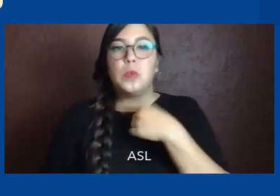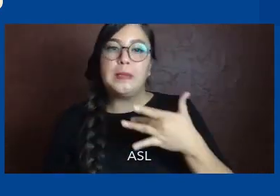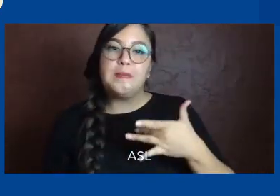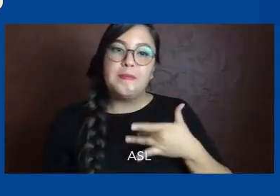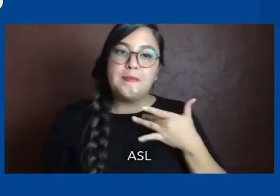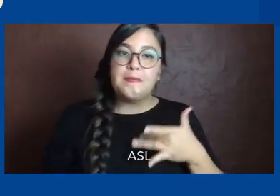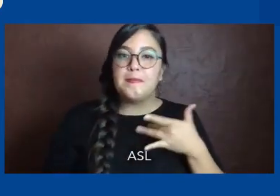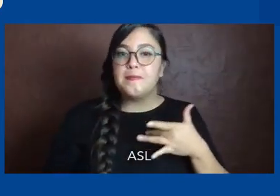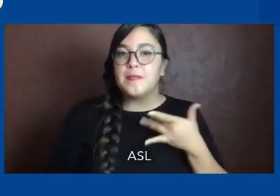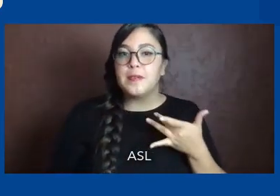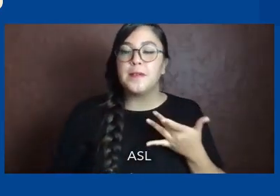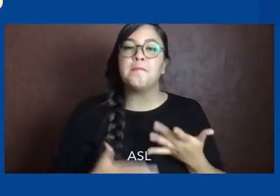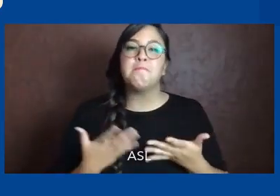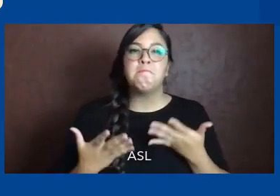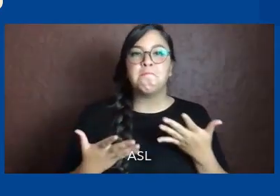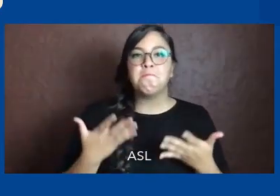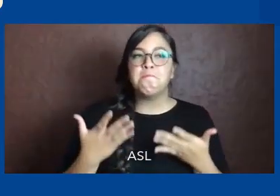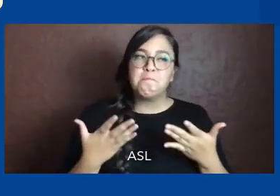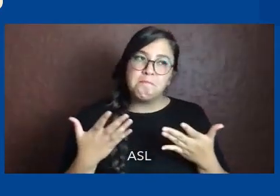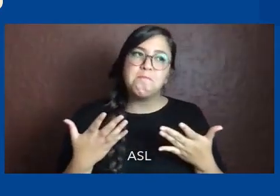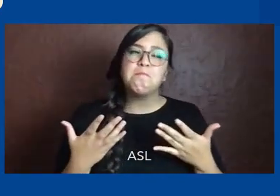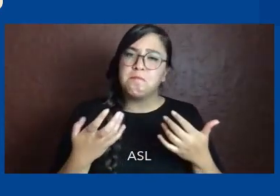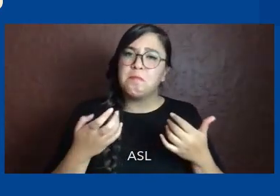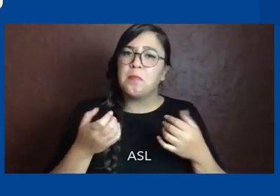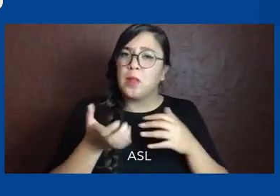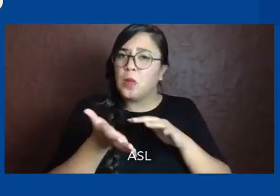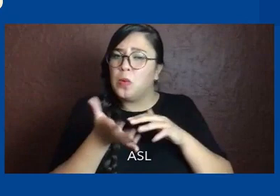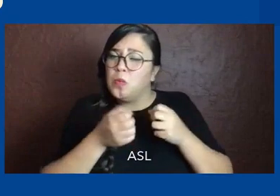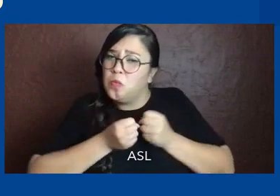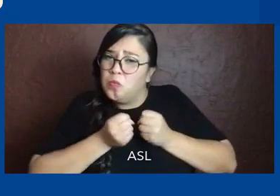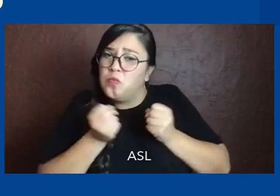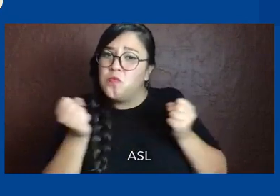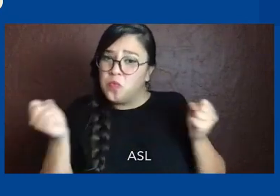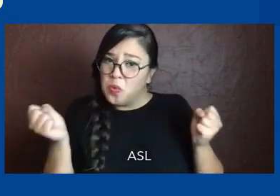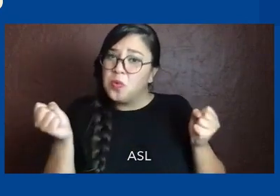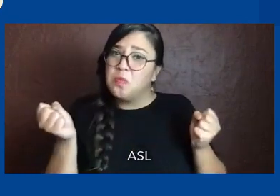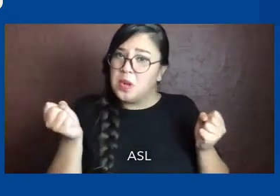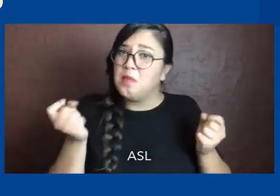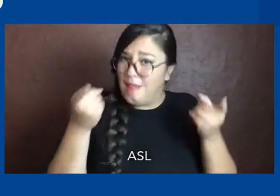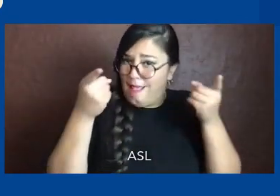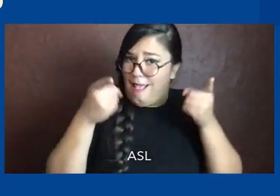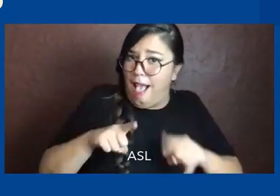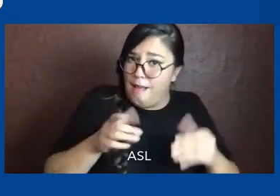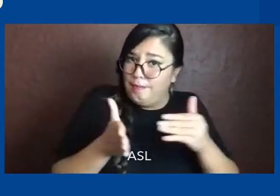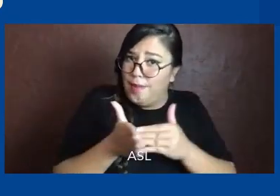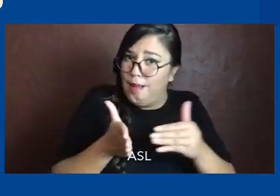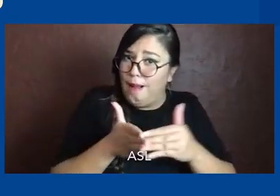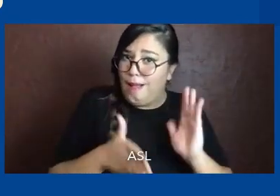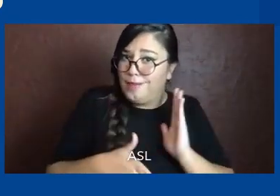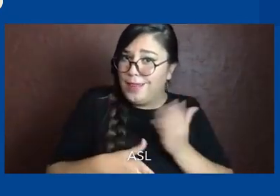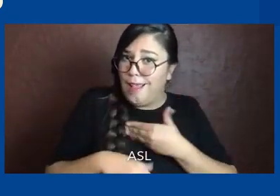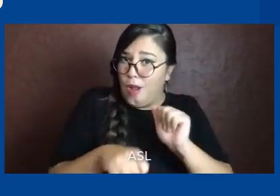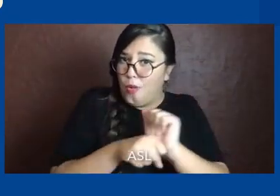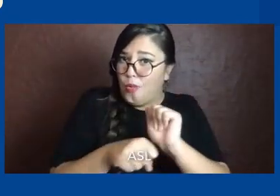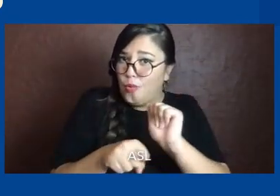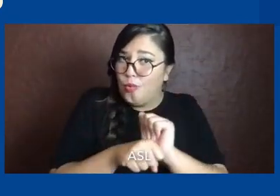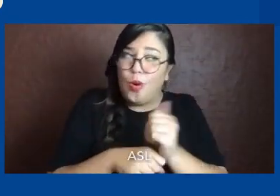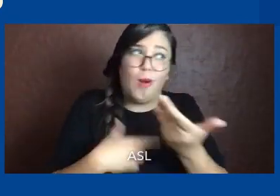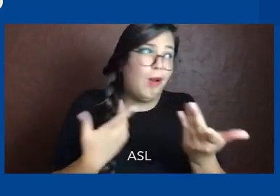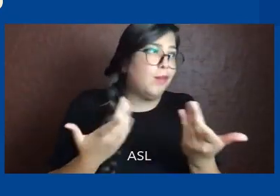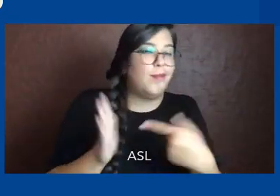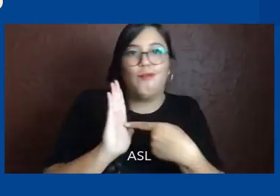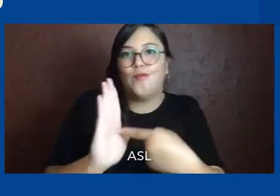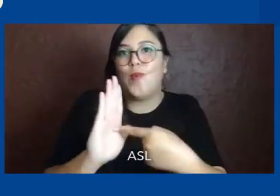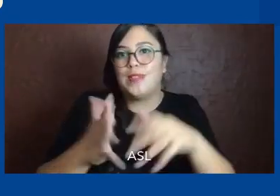there can be a lot of vulnerability in the way that work kind of like schedules, I